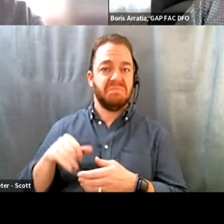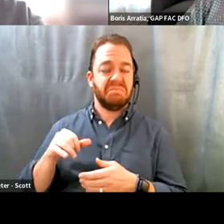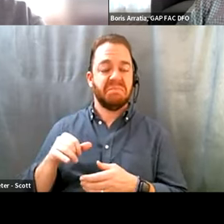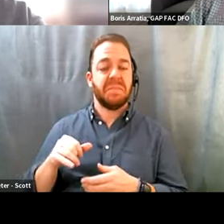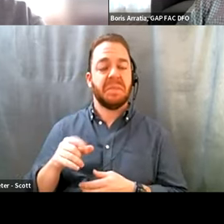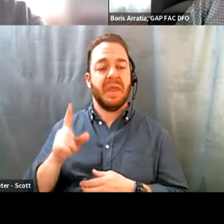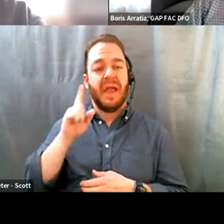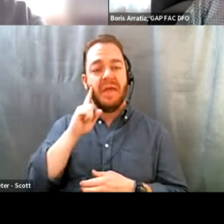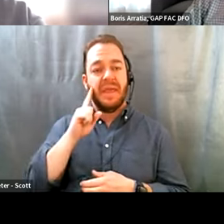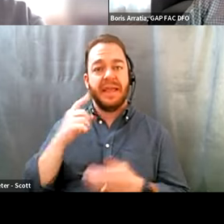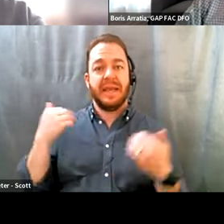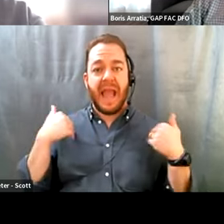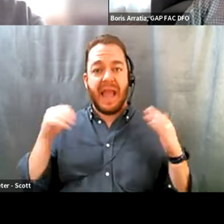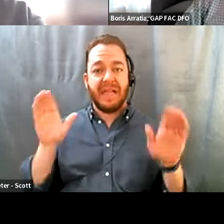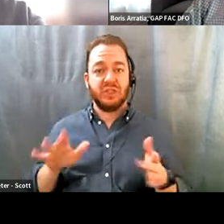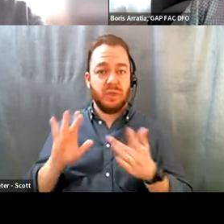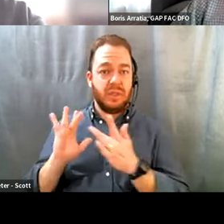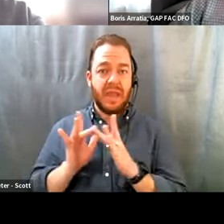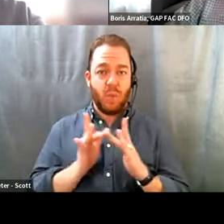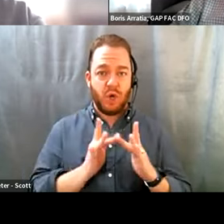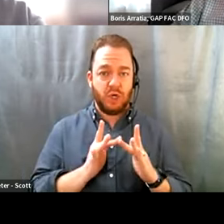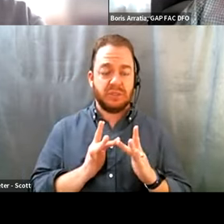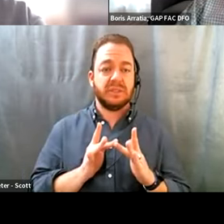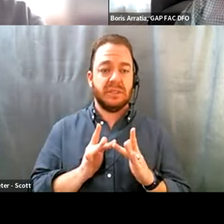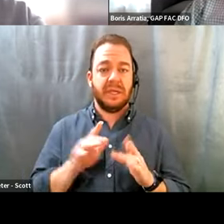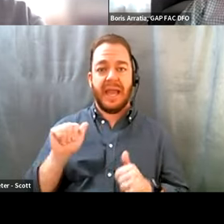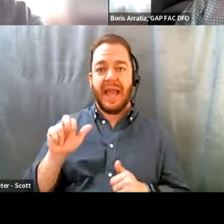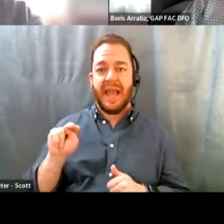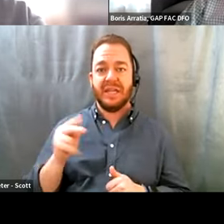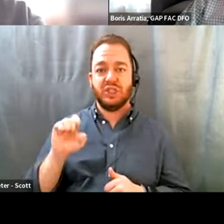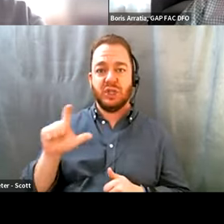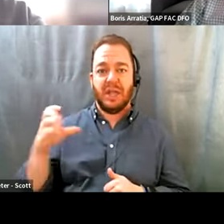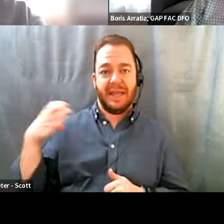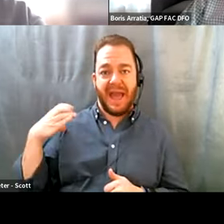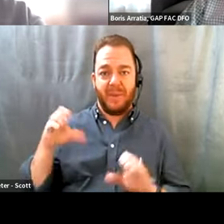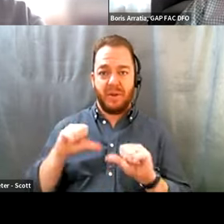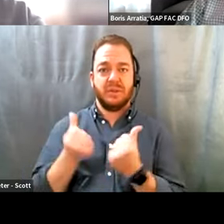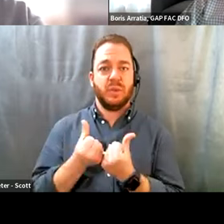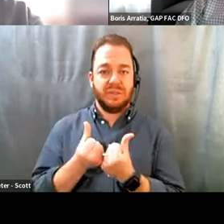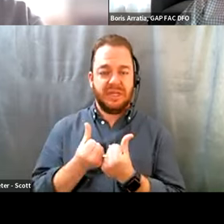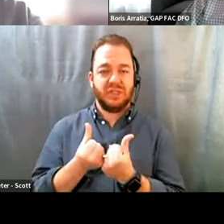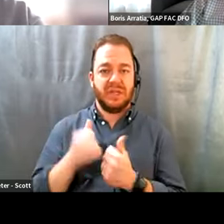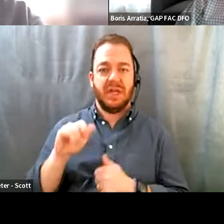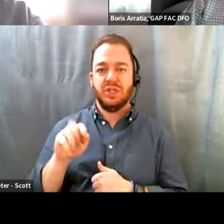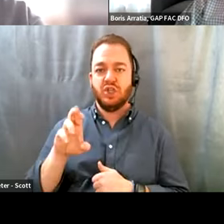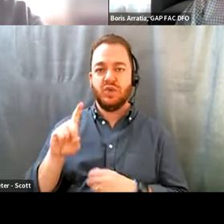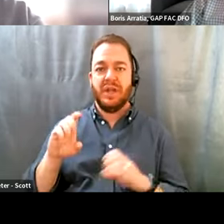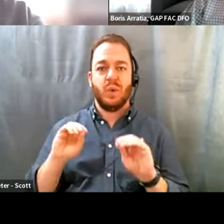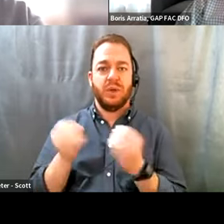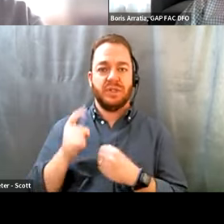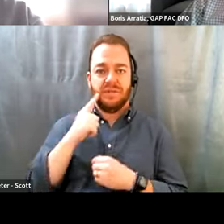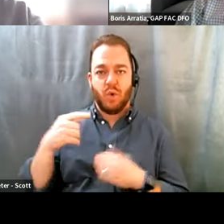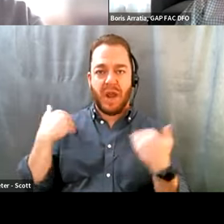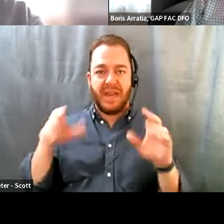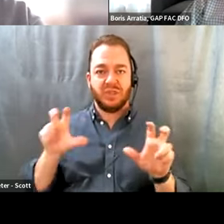think angel networks and engaging with the Angel Capital Association, which is a trade organization for angel